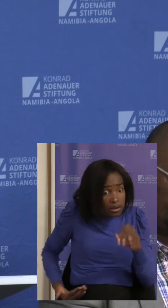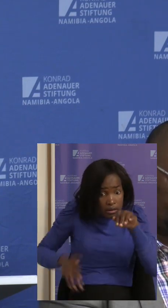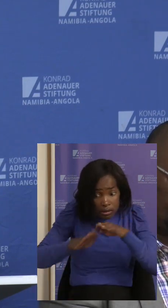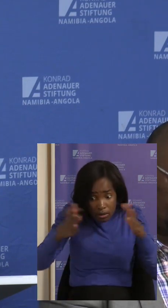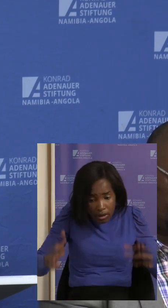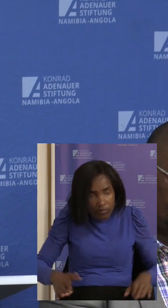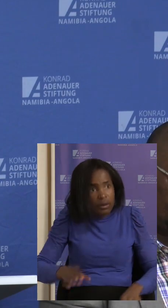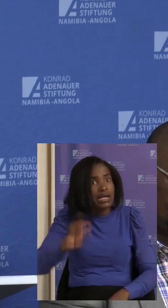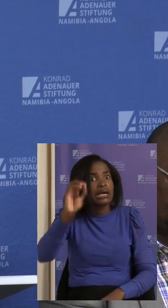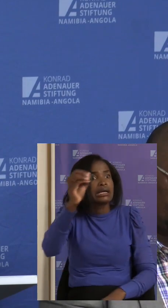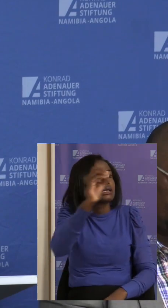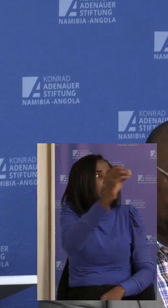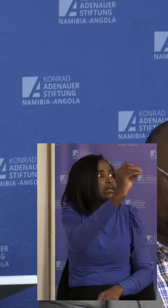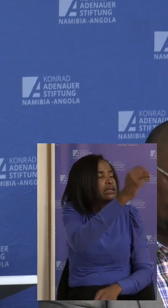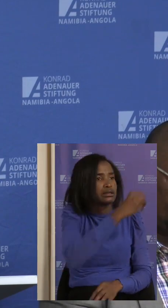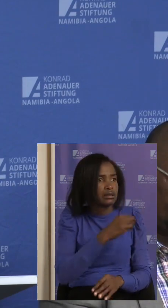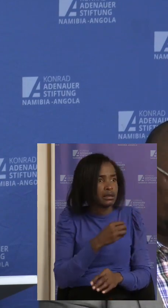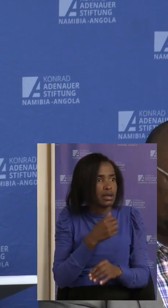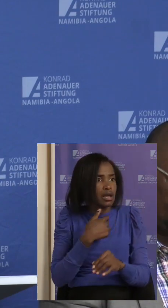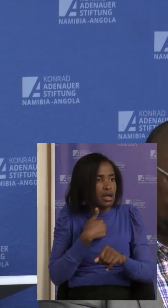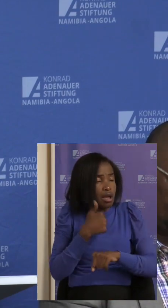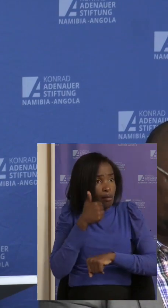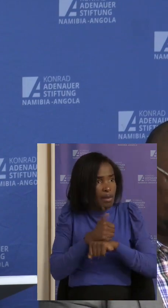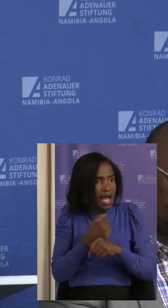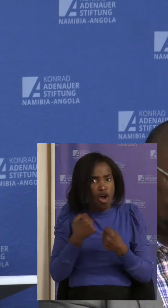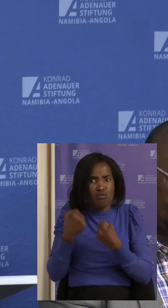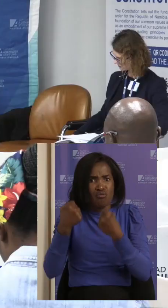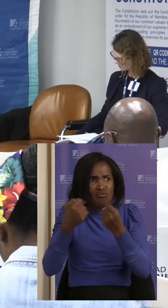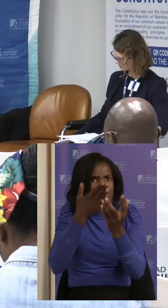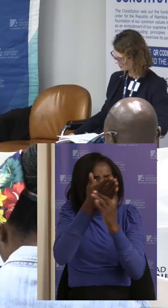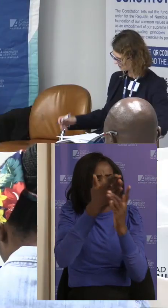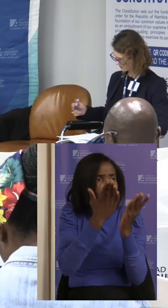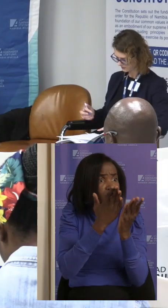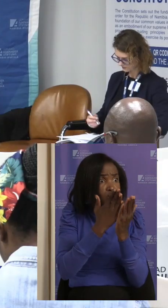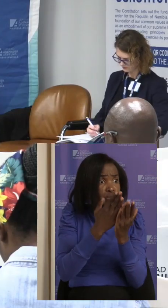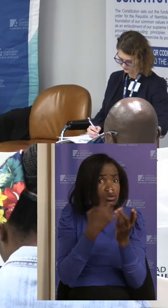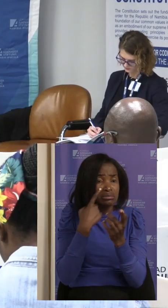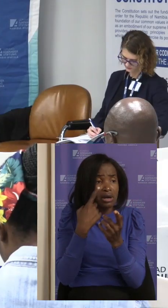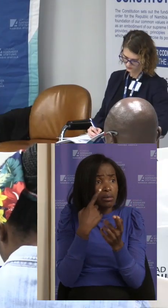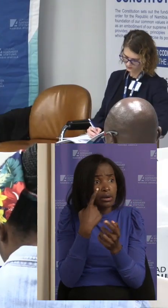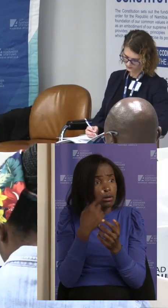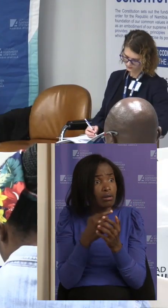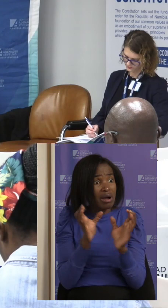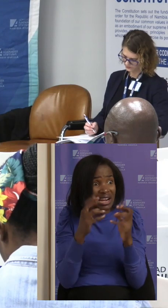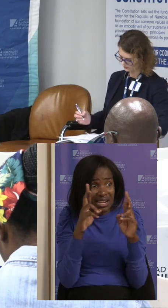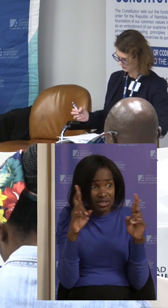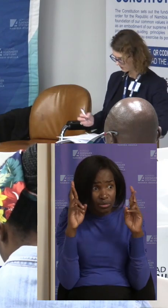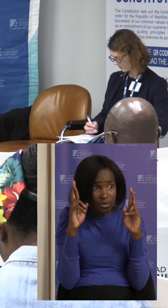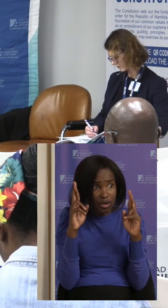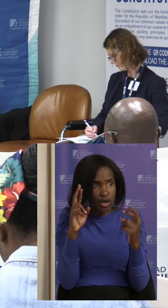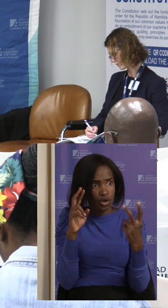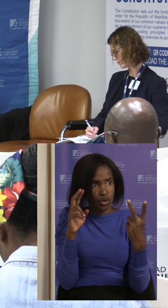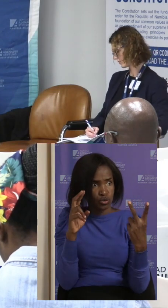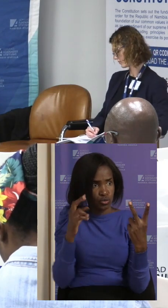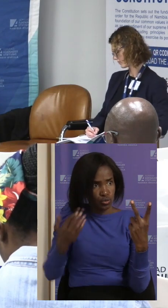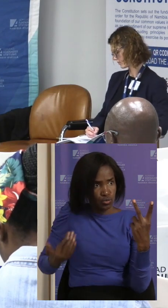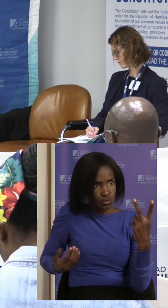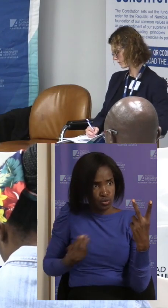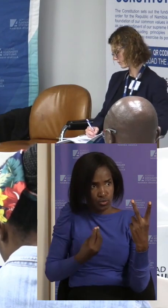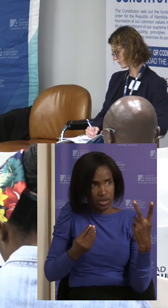tables. We are very privileged. We go on the ground, we do school assessments, and you find that in a classroom, 2 learners are